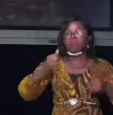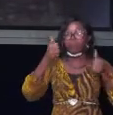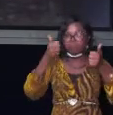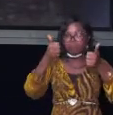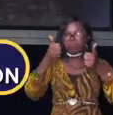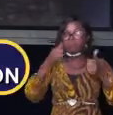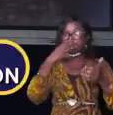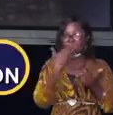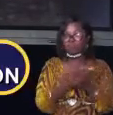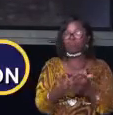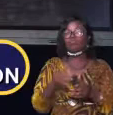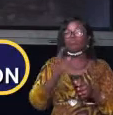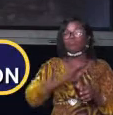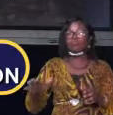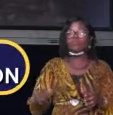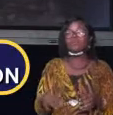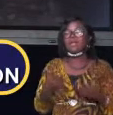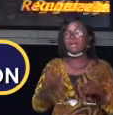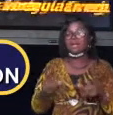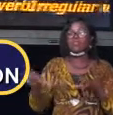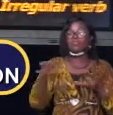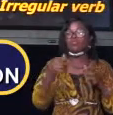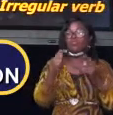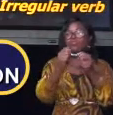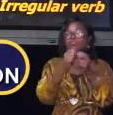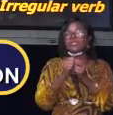children. Now let's do the correction together.